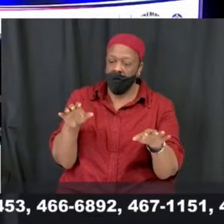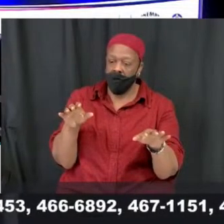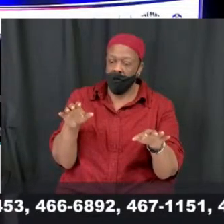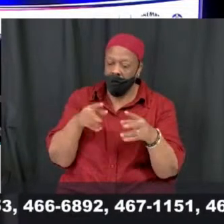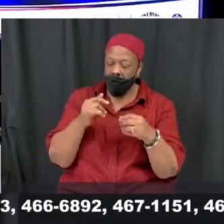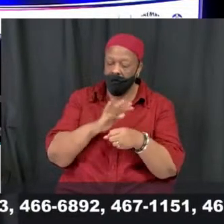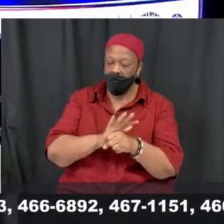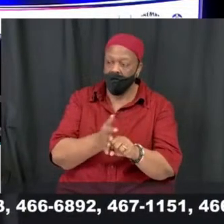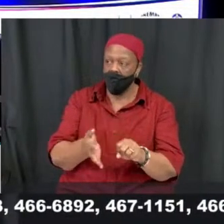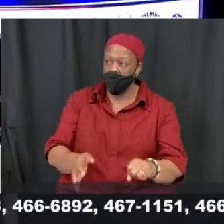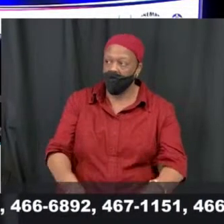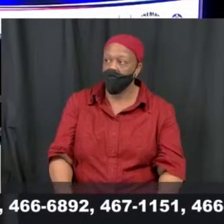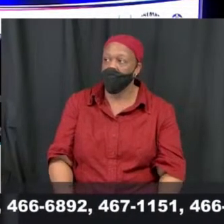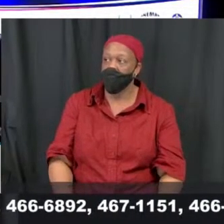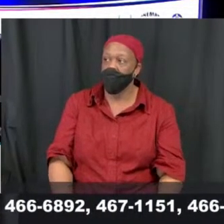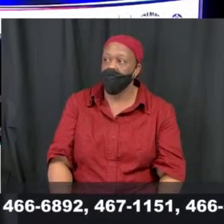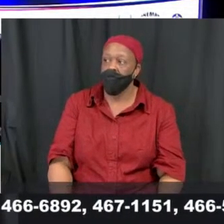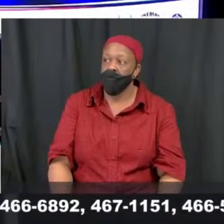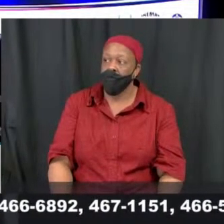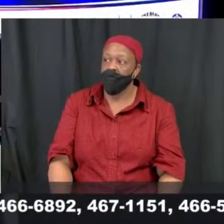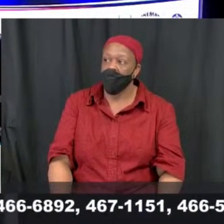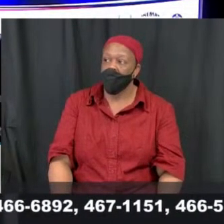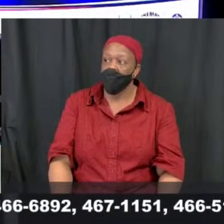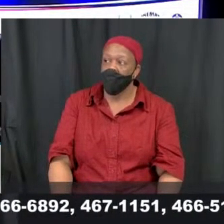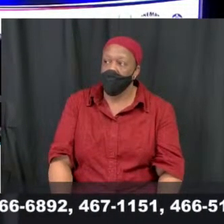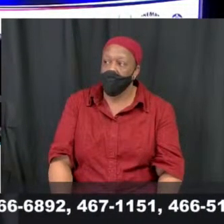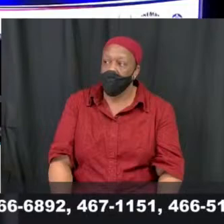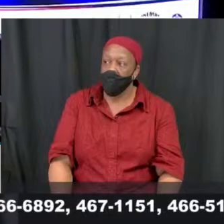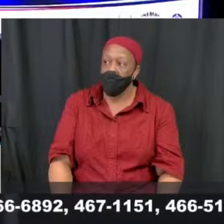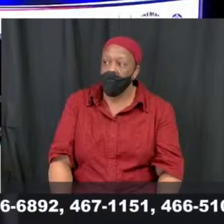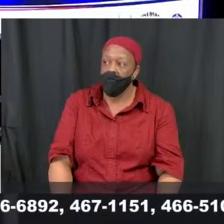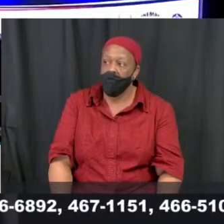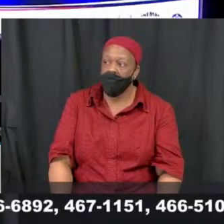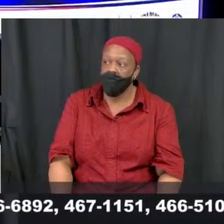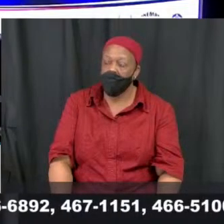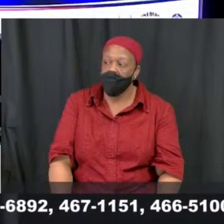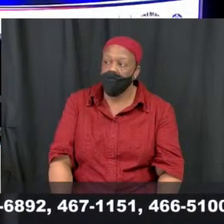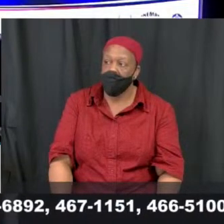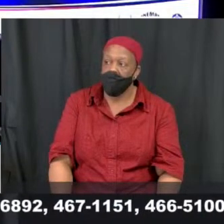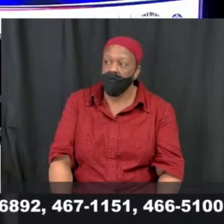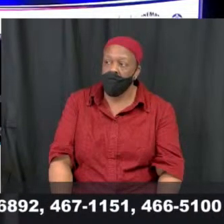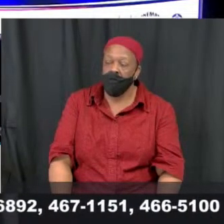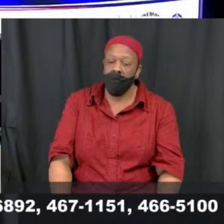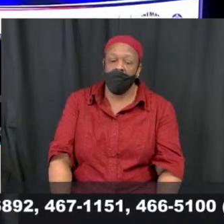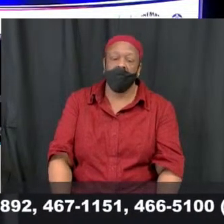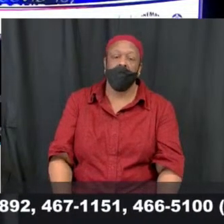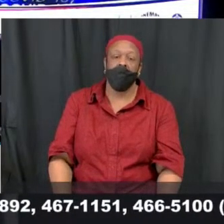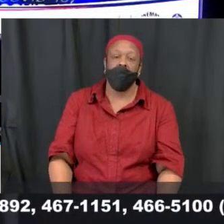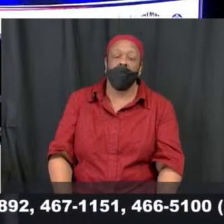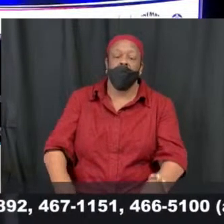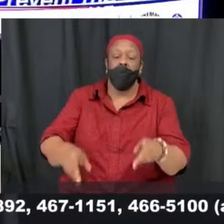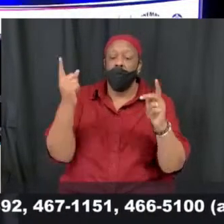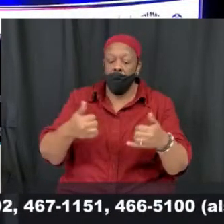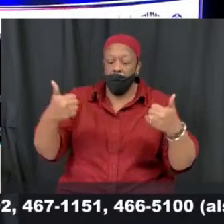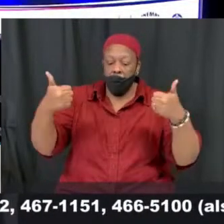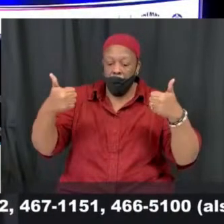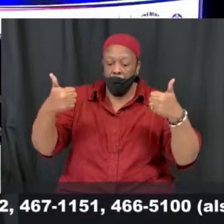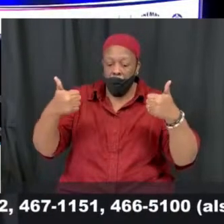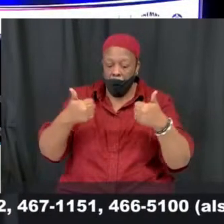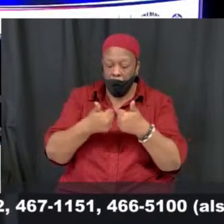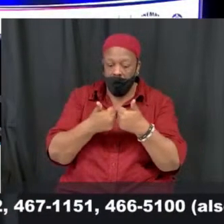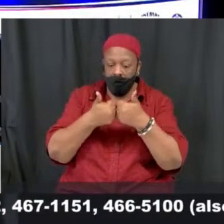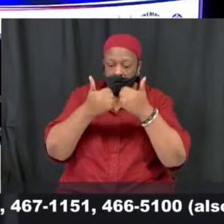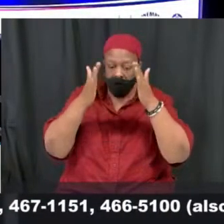attending these matches. However, an exception for the players and the officials is